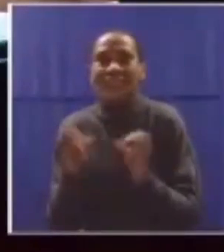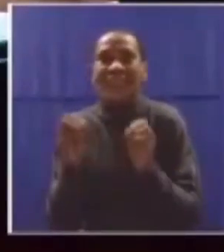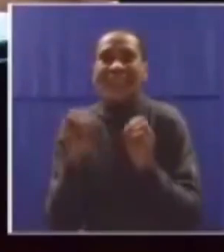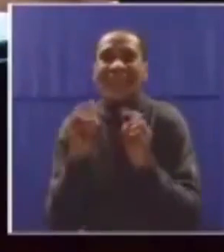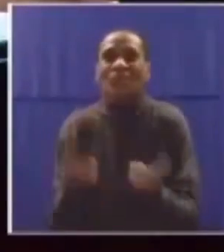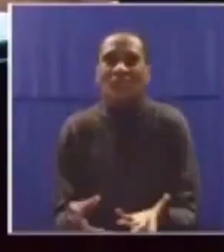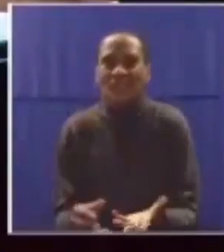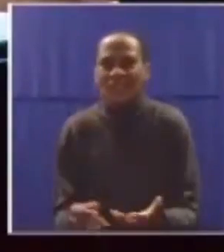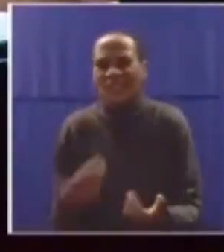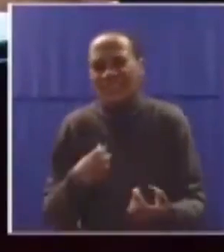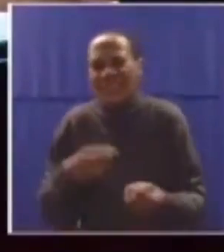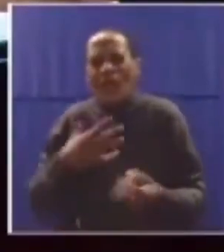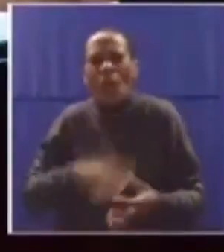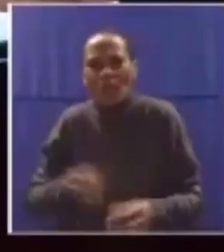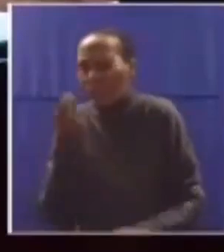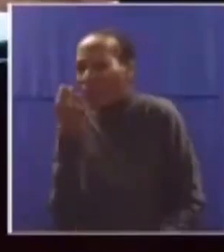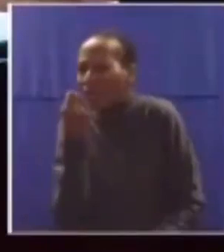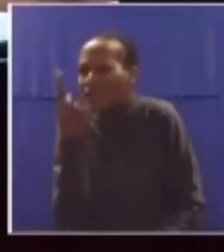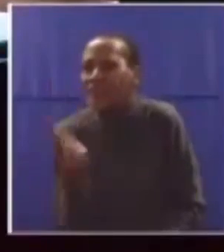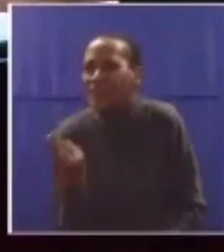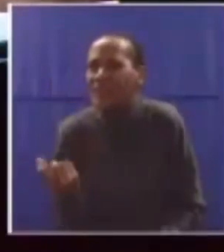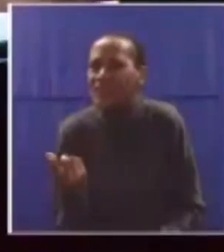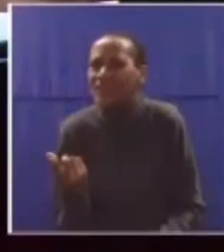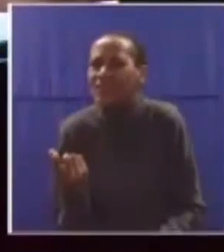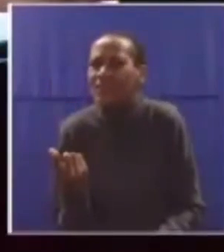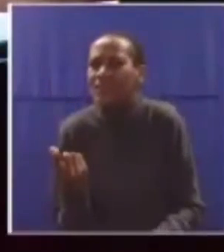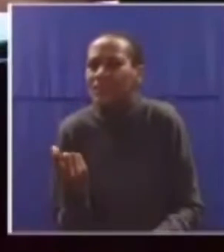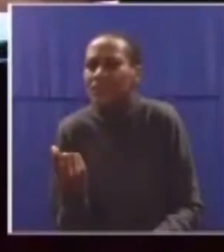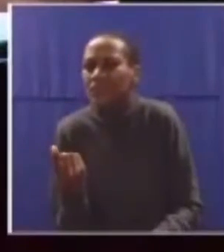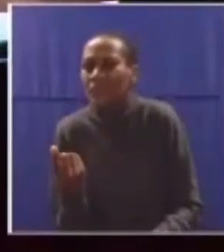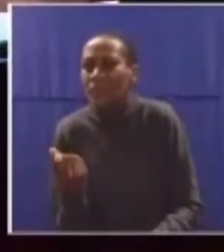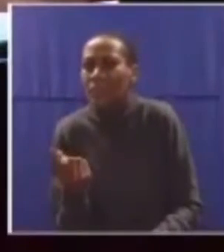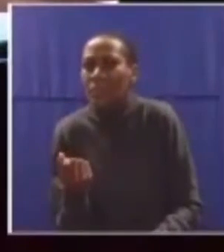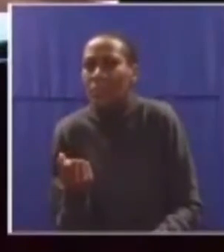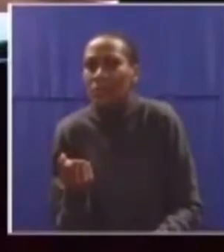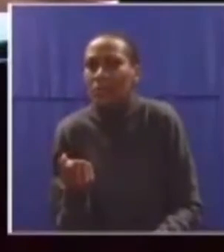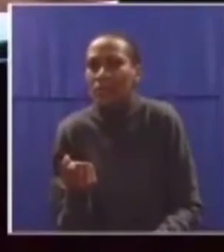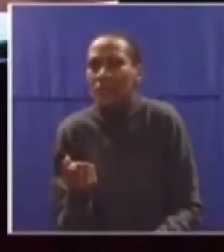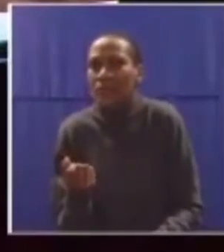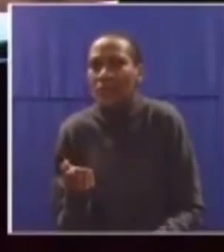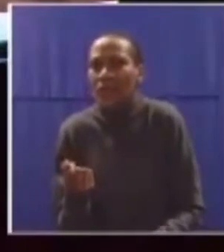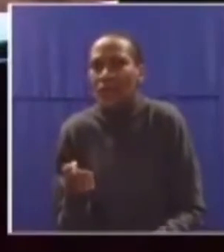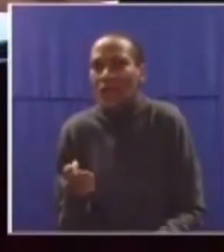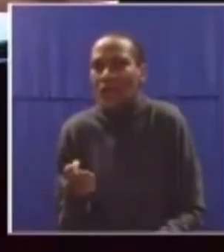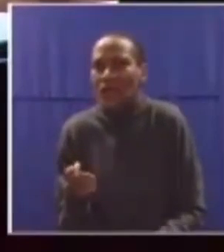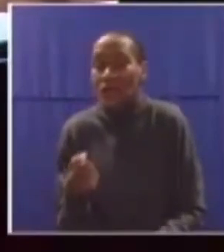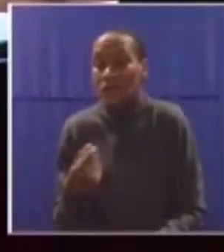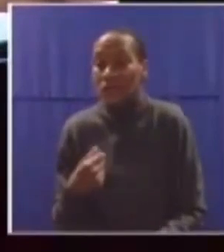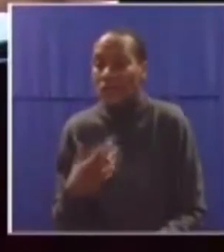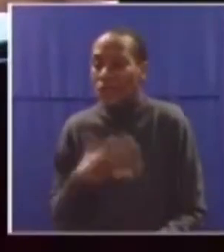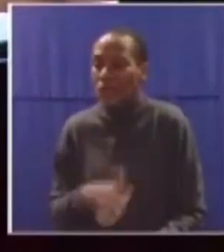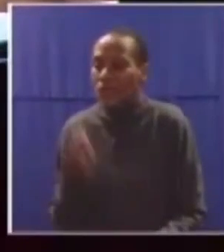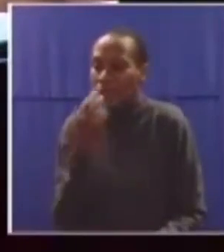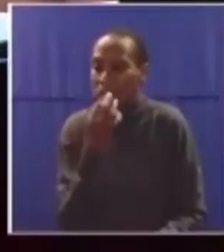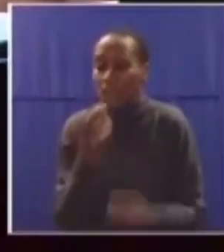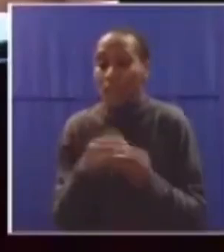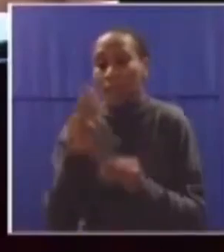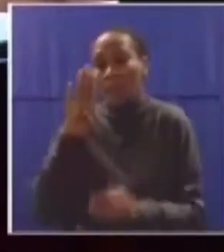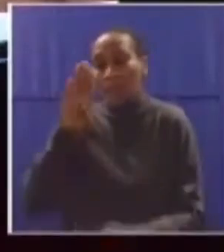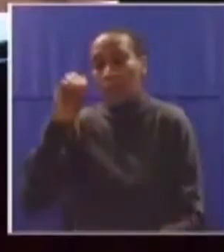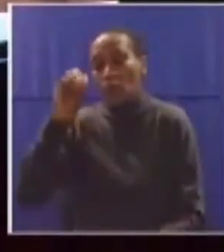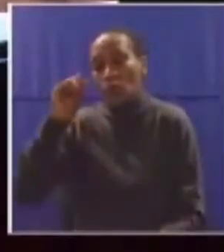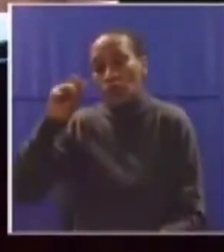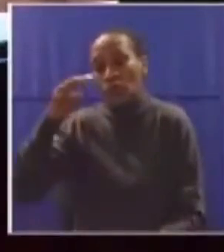even understand what this thing is all about. And I really want to agree, and I'm very grateful to Member Boshoff to